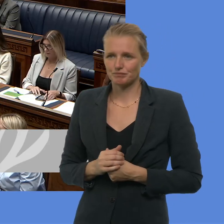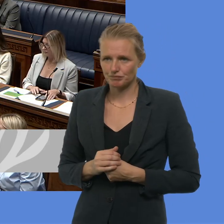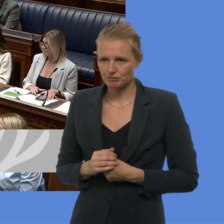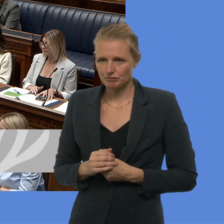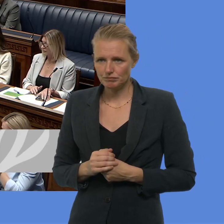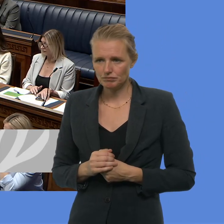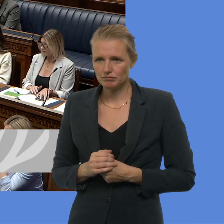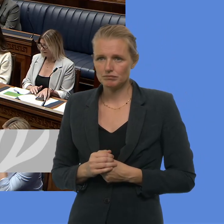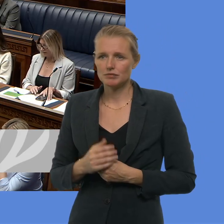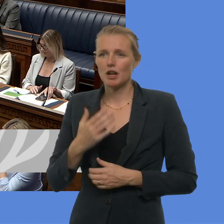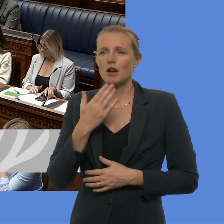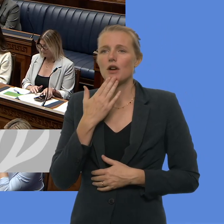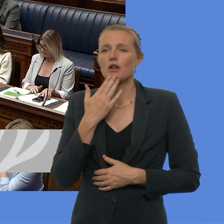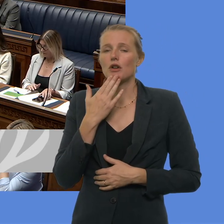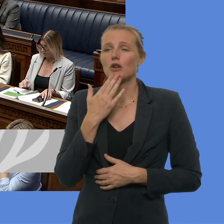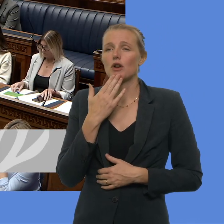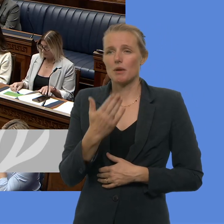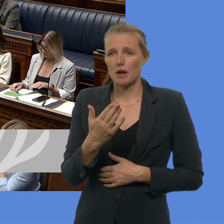And